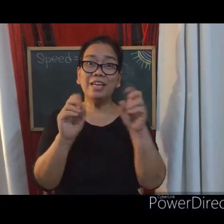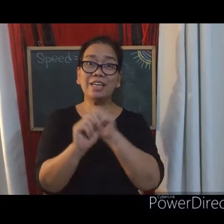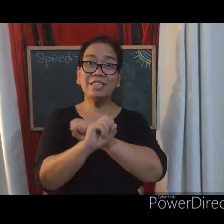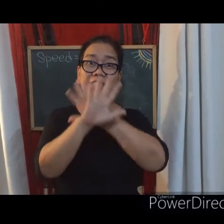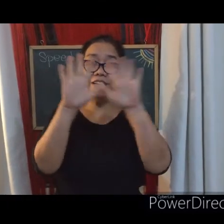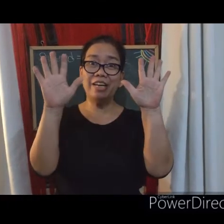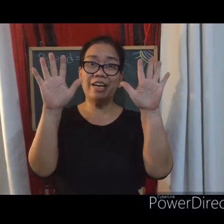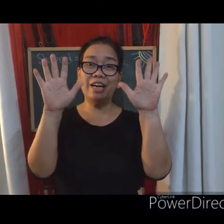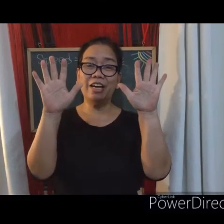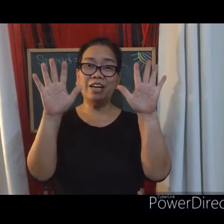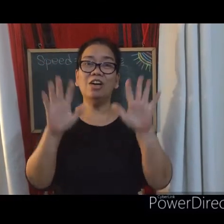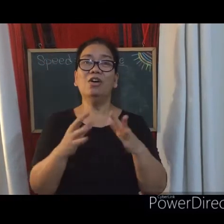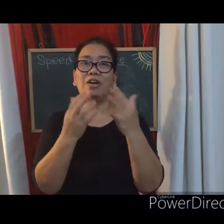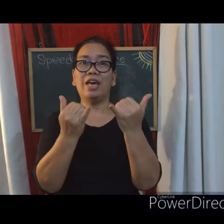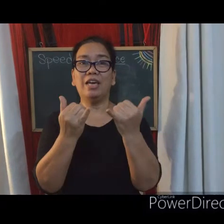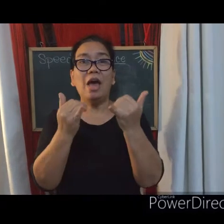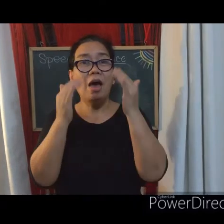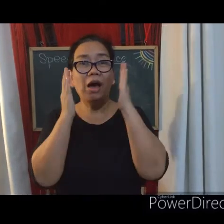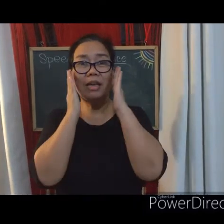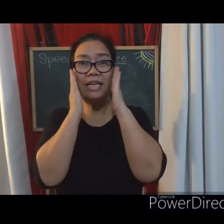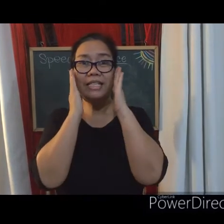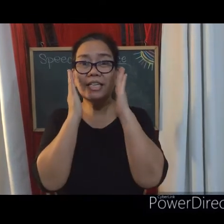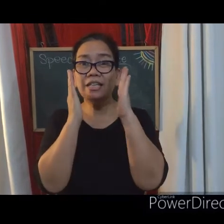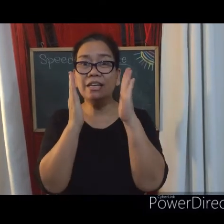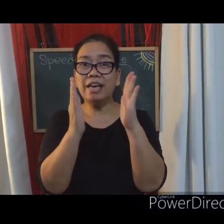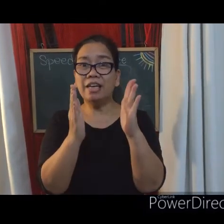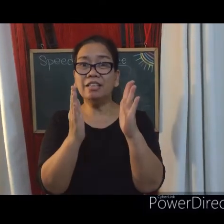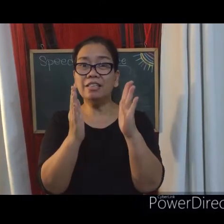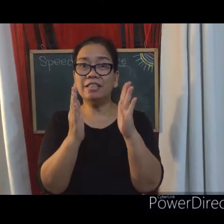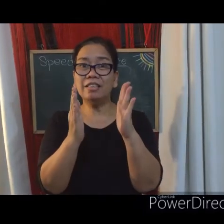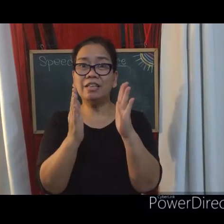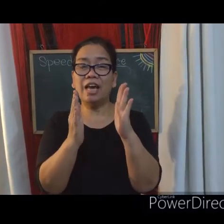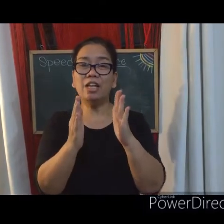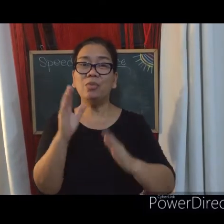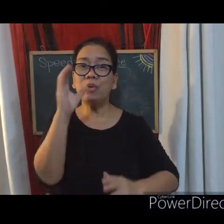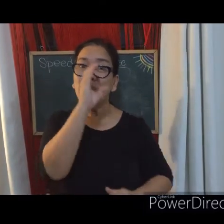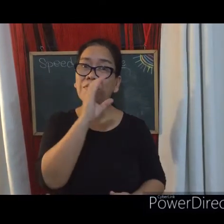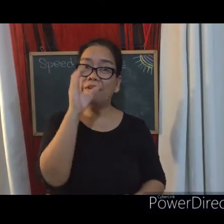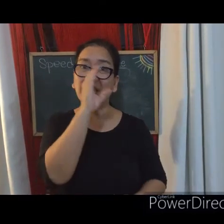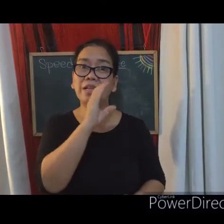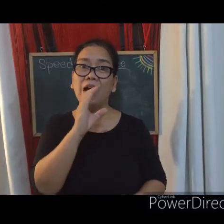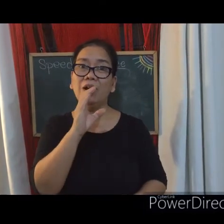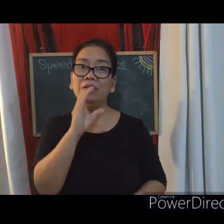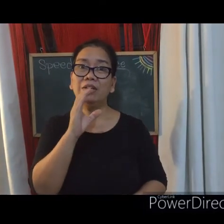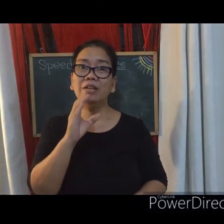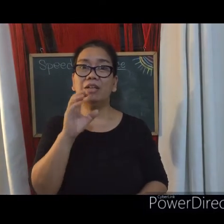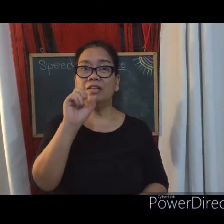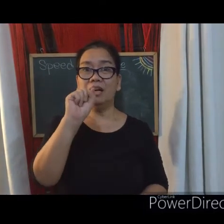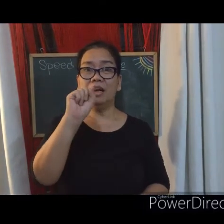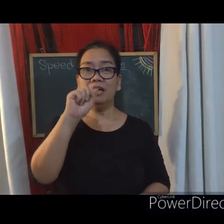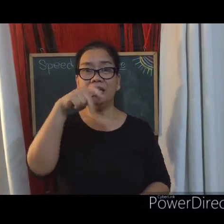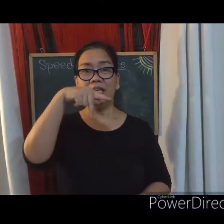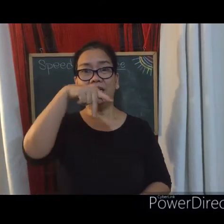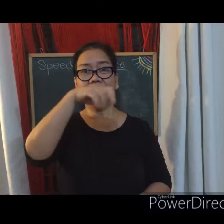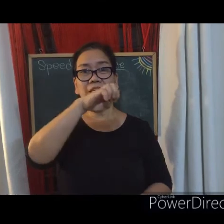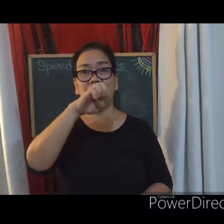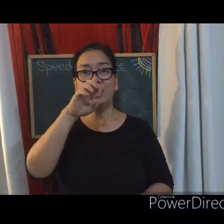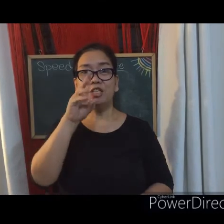Okay, is that clear? Okay, listen again and we will find out